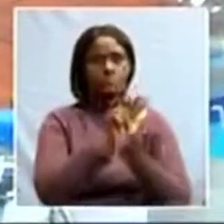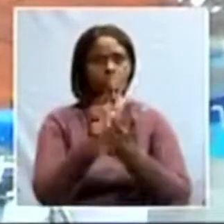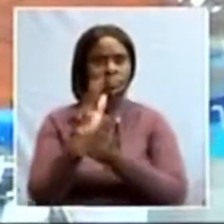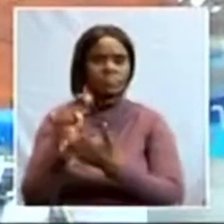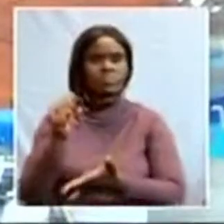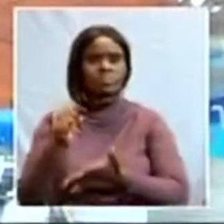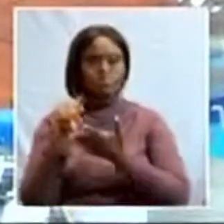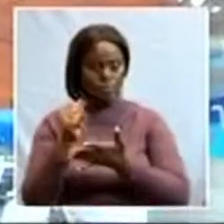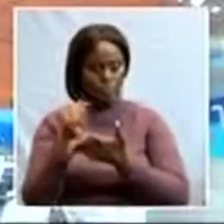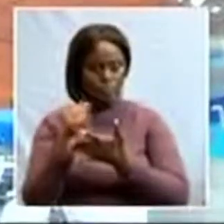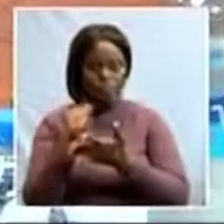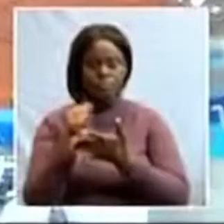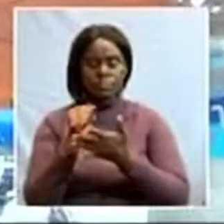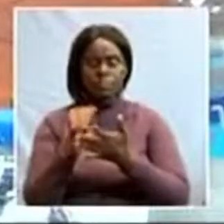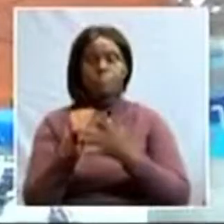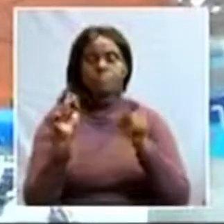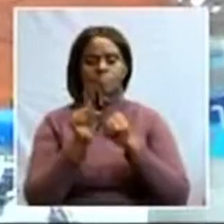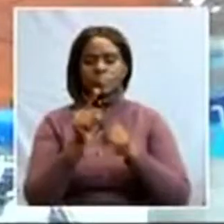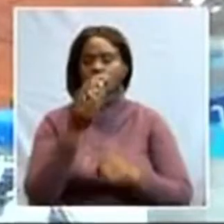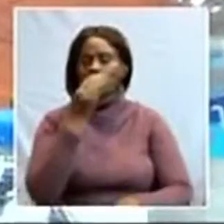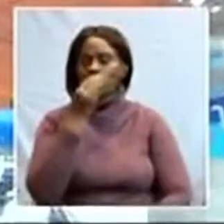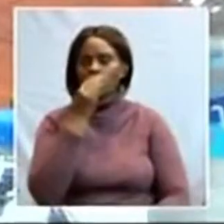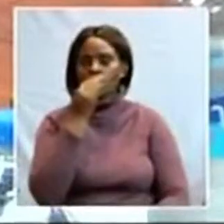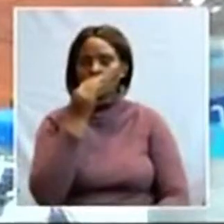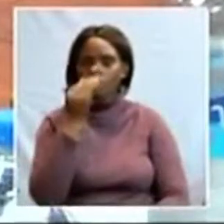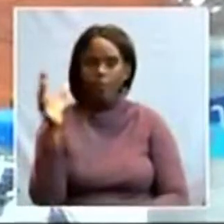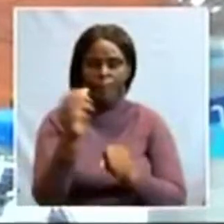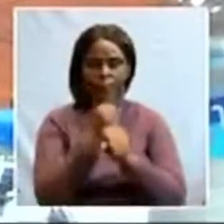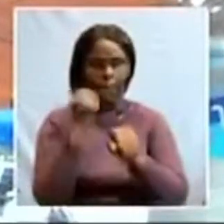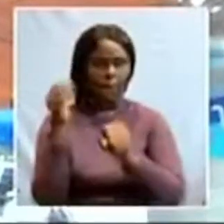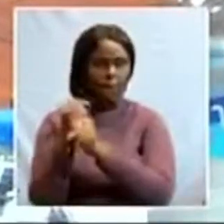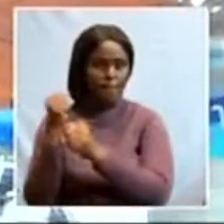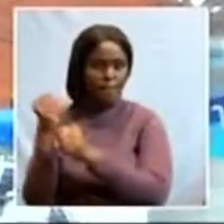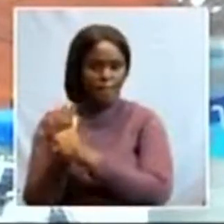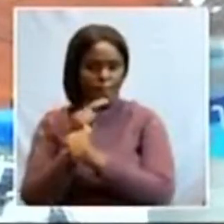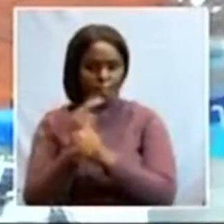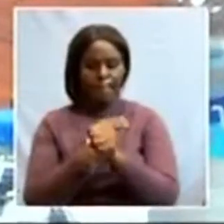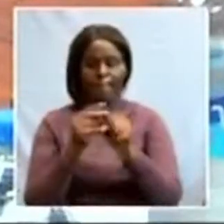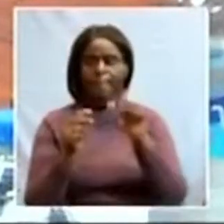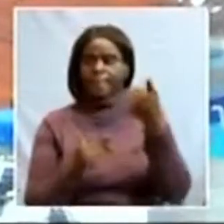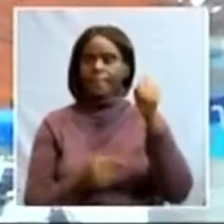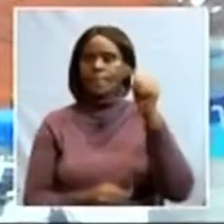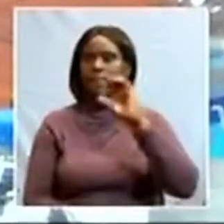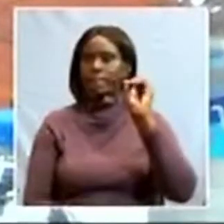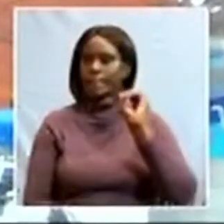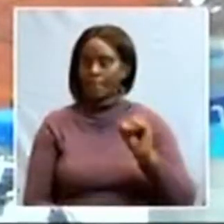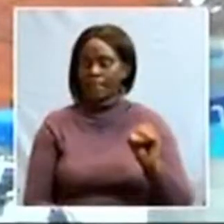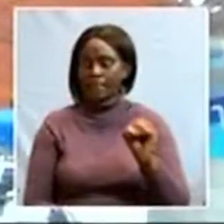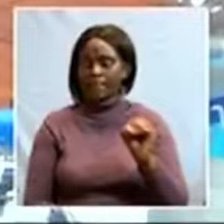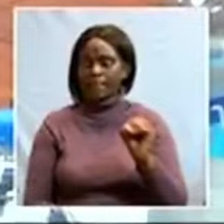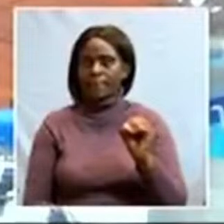budget. Food seizures: we achieved 10%.